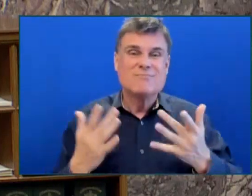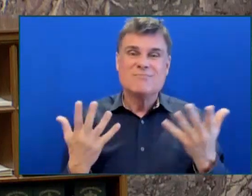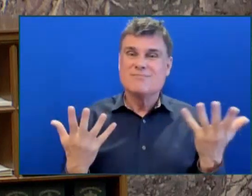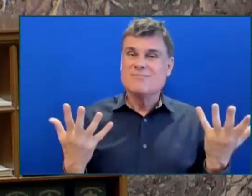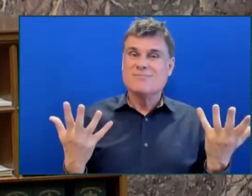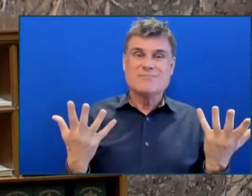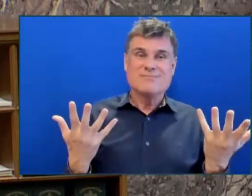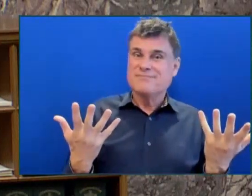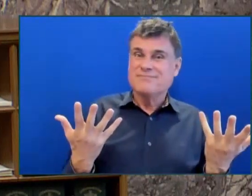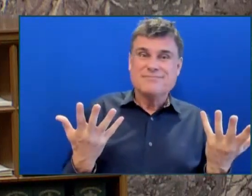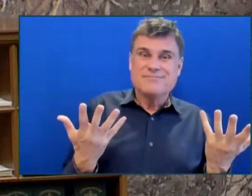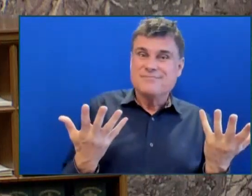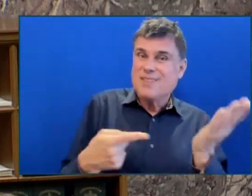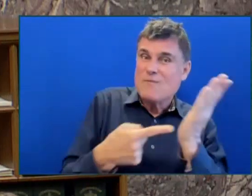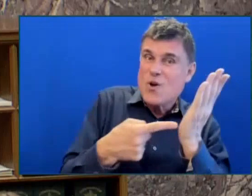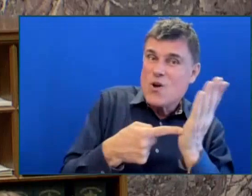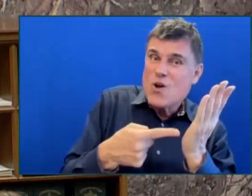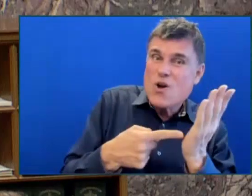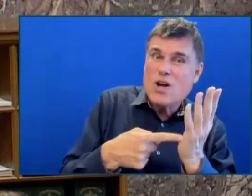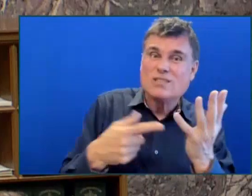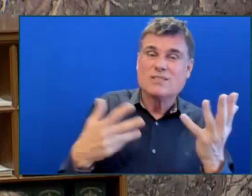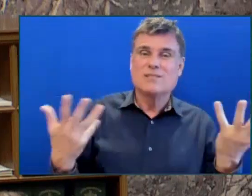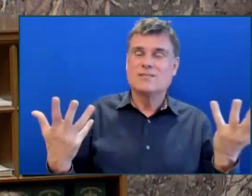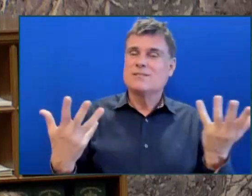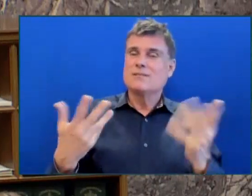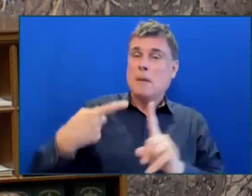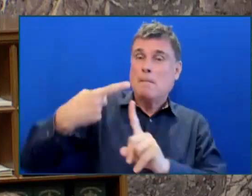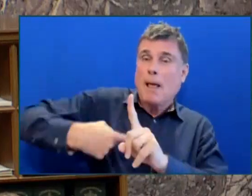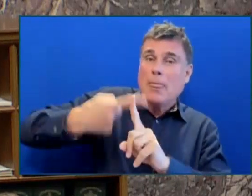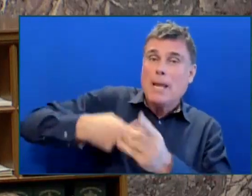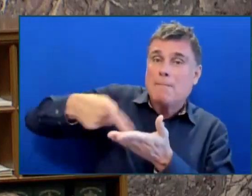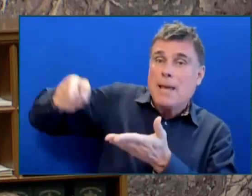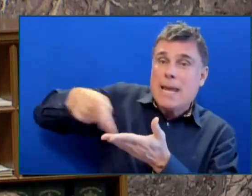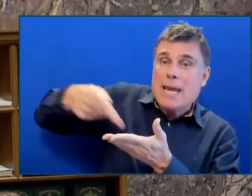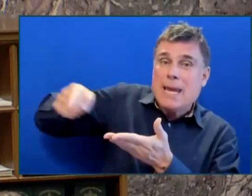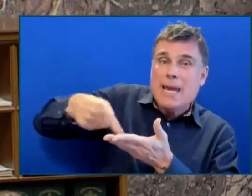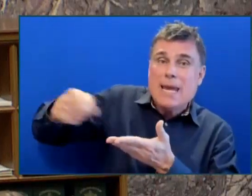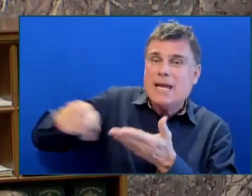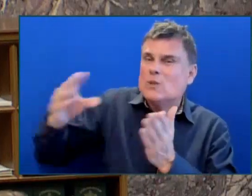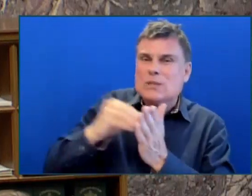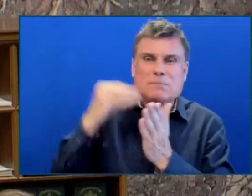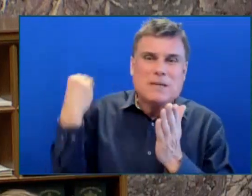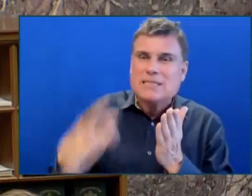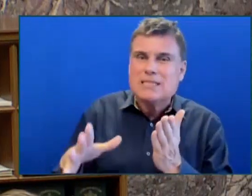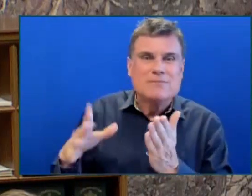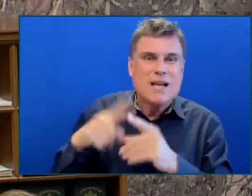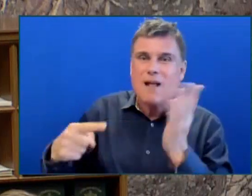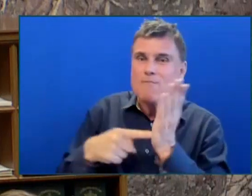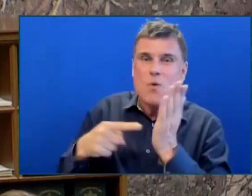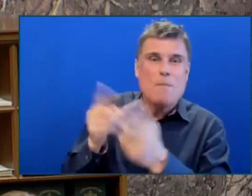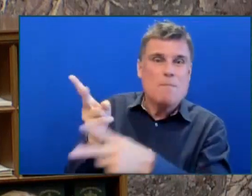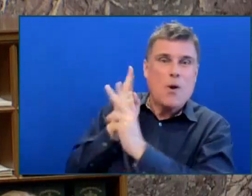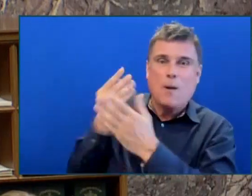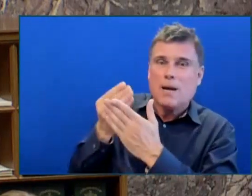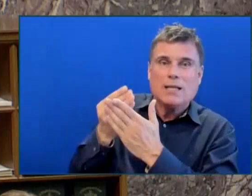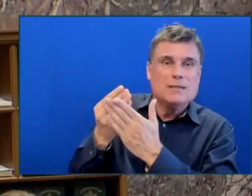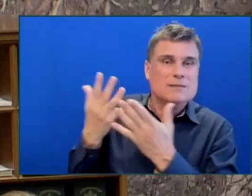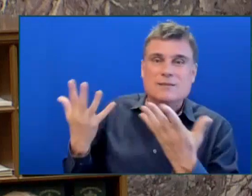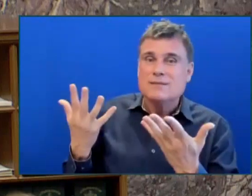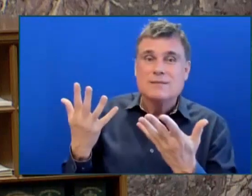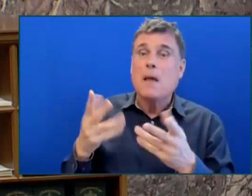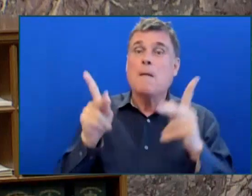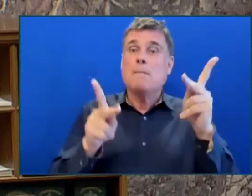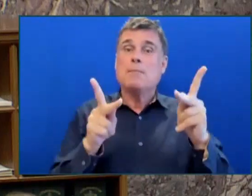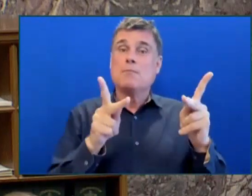to understand, Mr. Speaker, is that there is this huge chasm, once again, between what this NDP government promises and